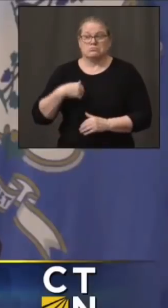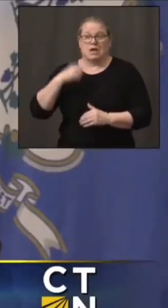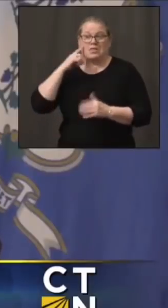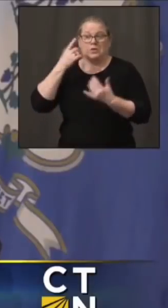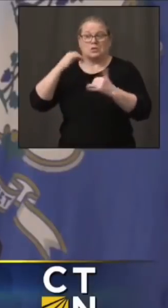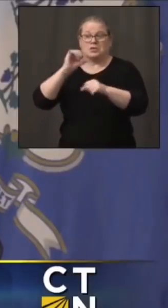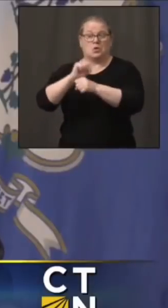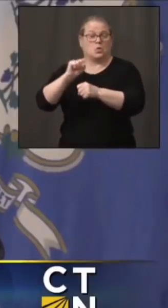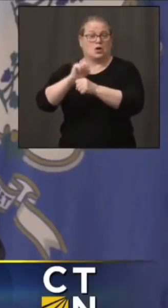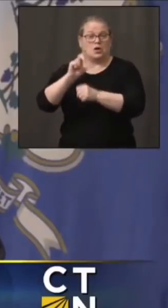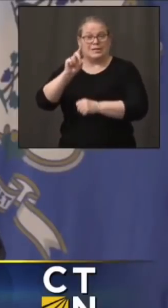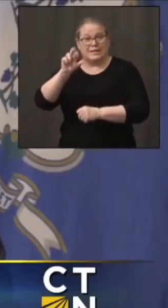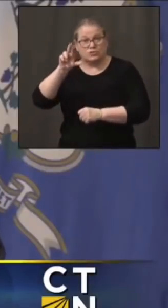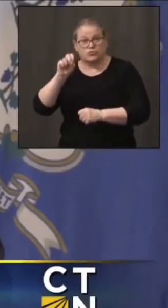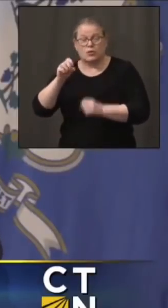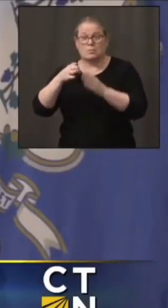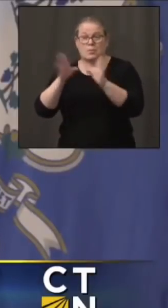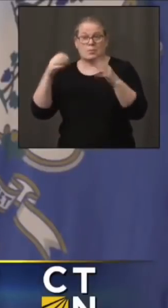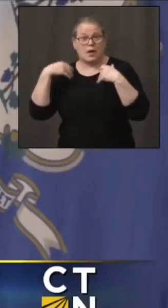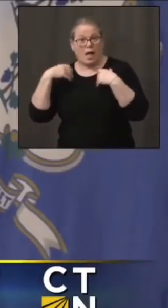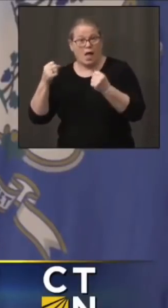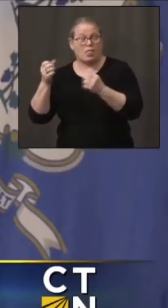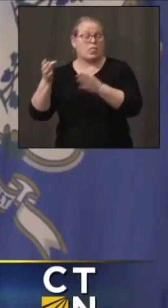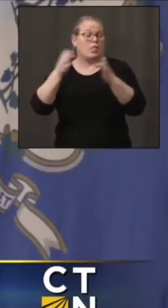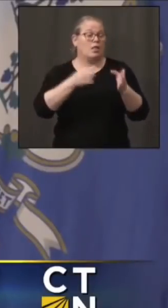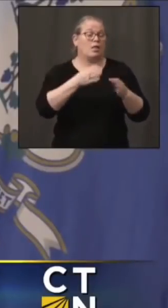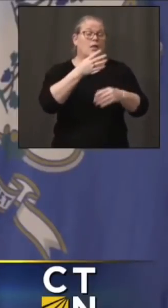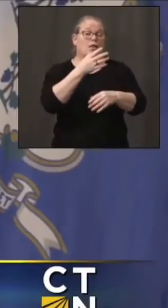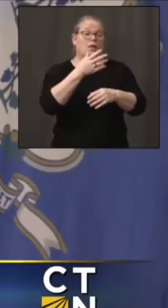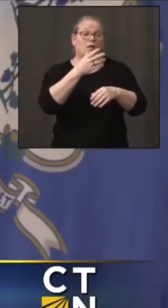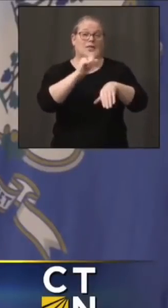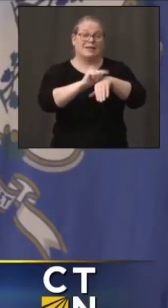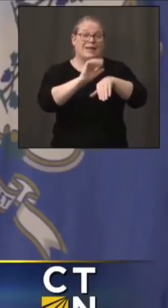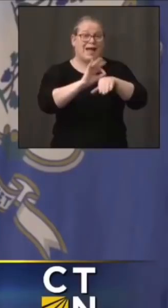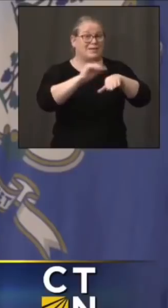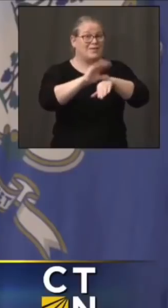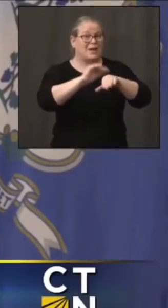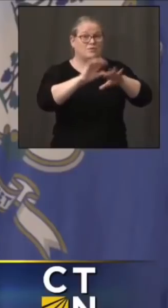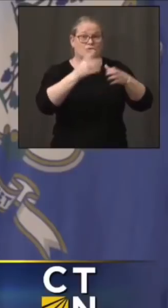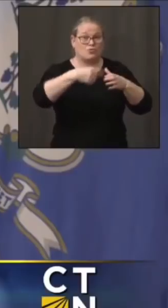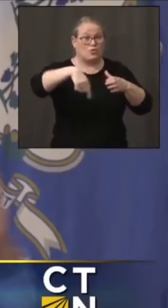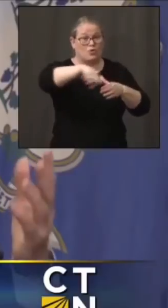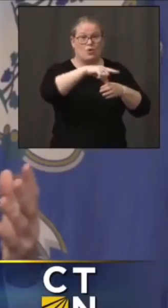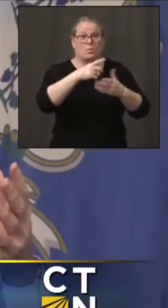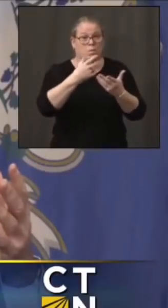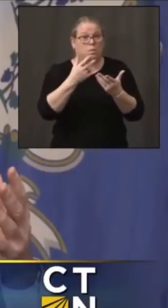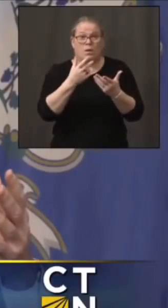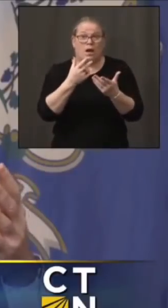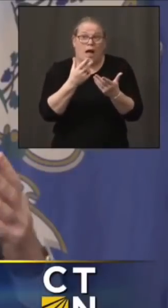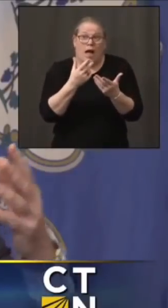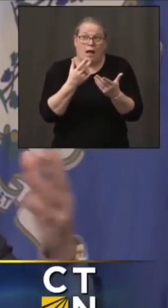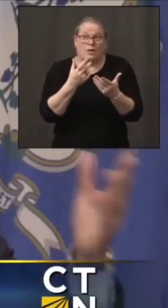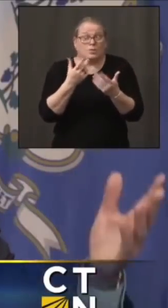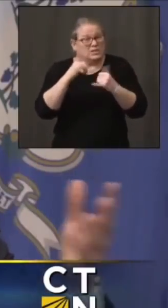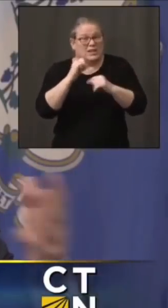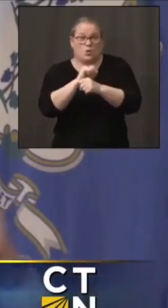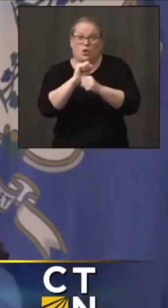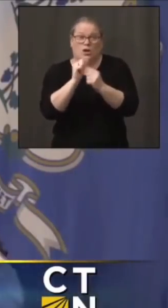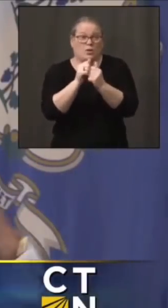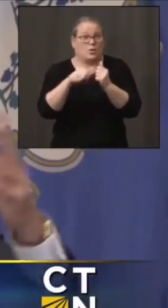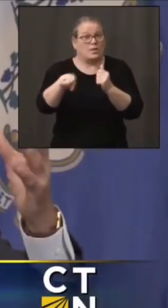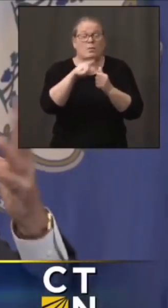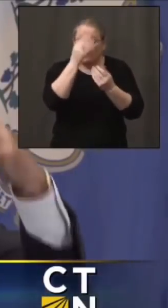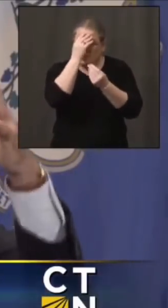Vaccine Advisory Group, seeing in terms of it's going to get more complicated, Paul. I mean, right now we were able to do it